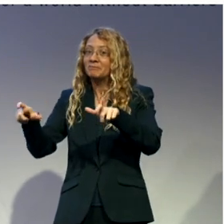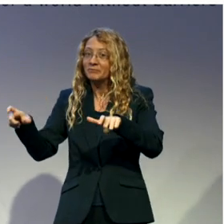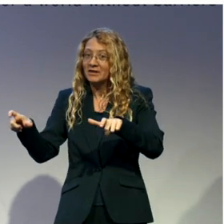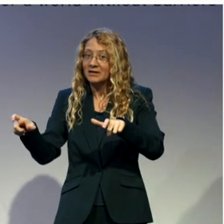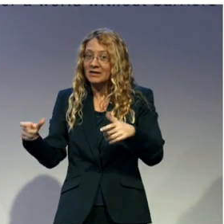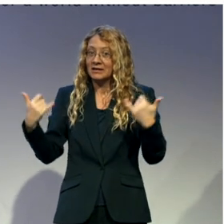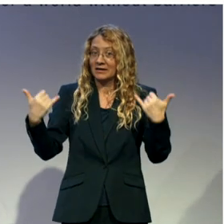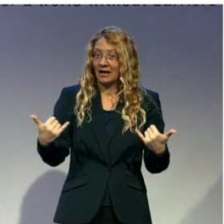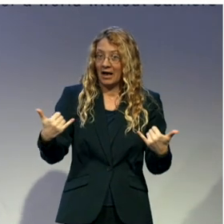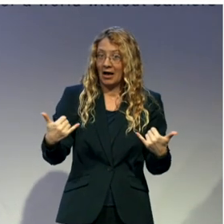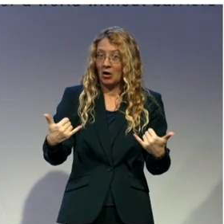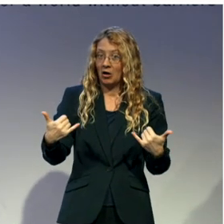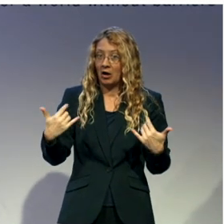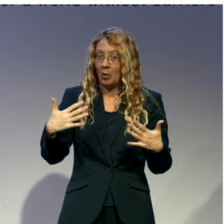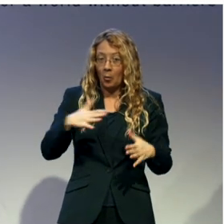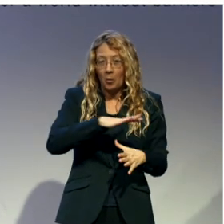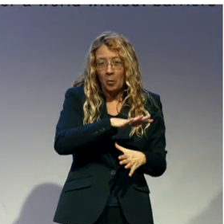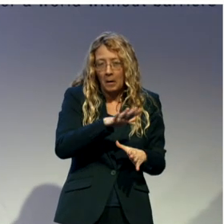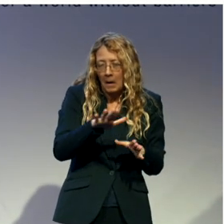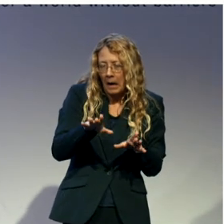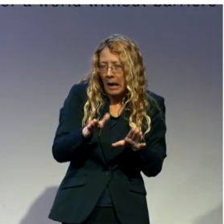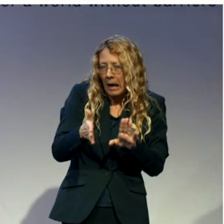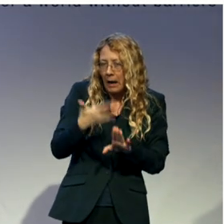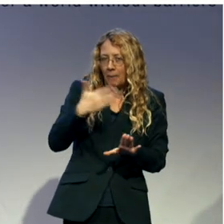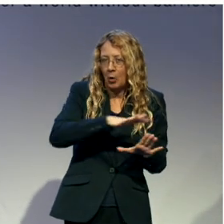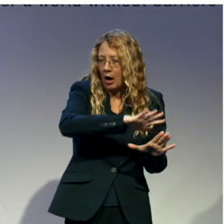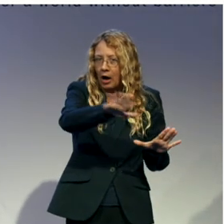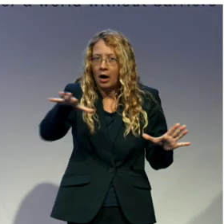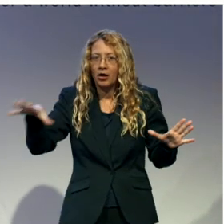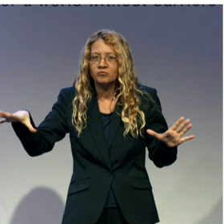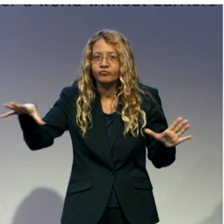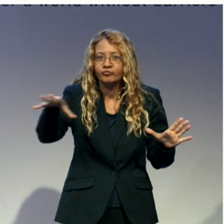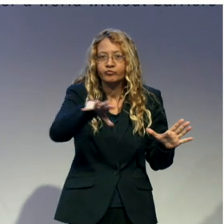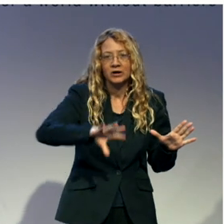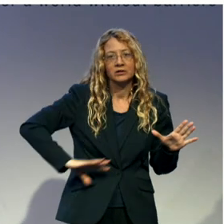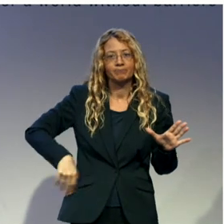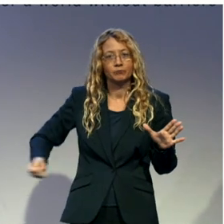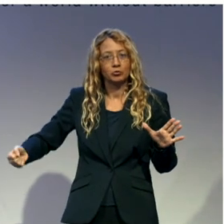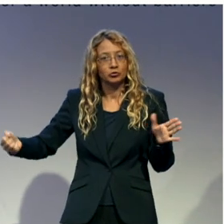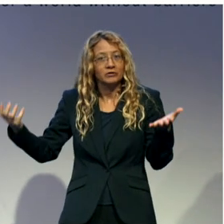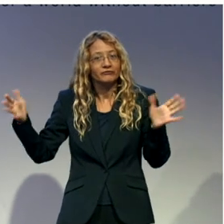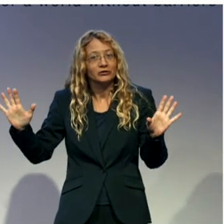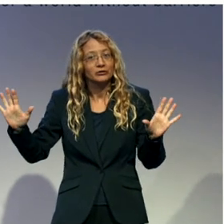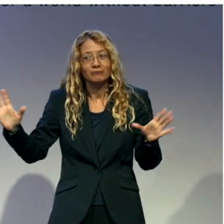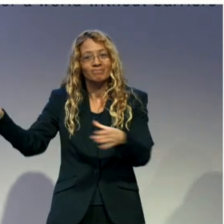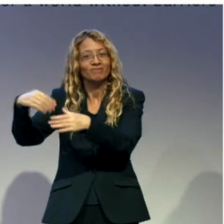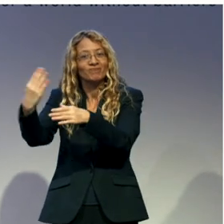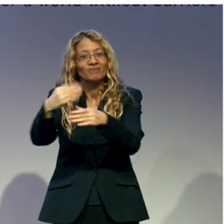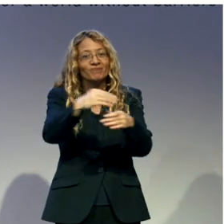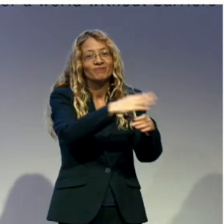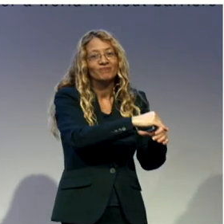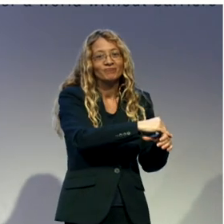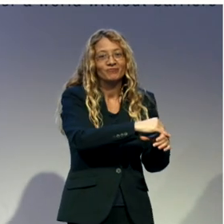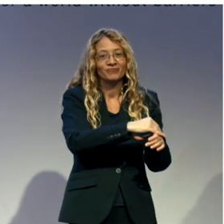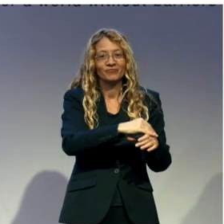all provinces from Cambodia. The women themselves have decided to set up a network for women with disabilities in